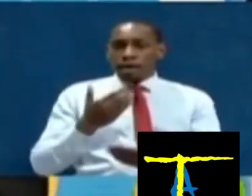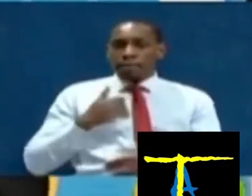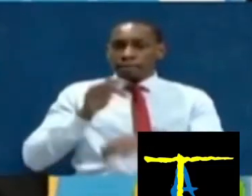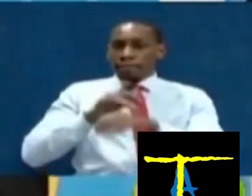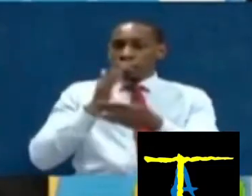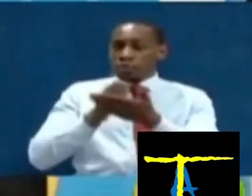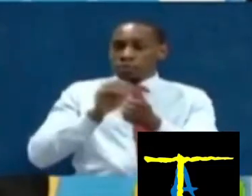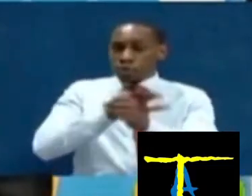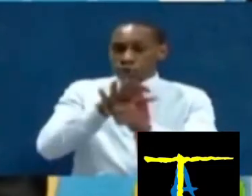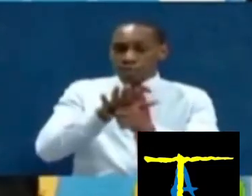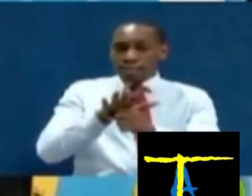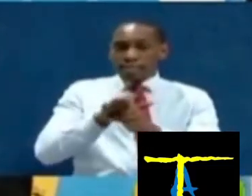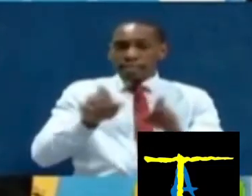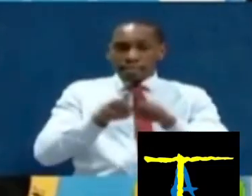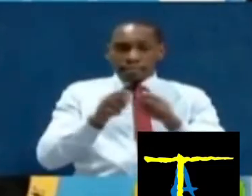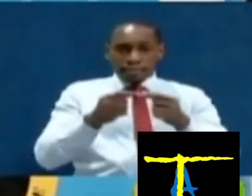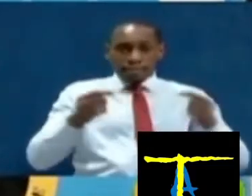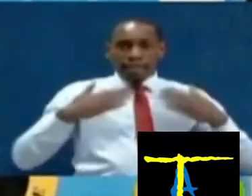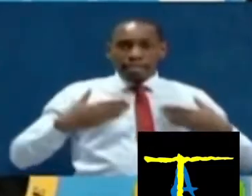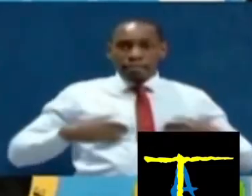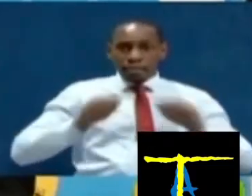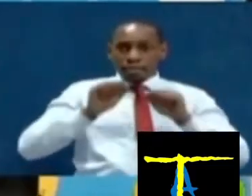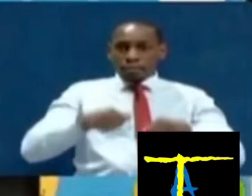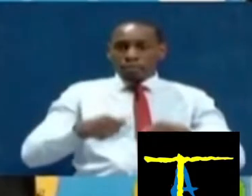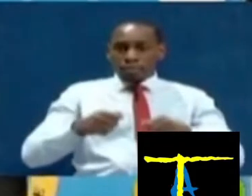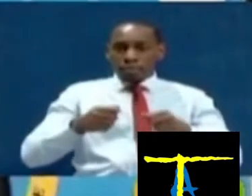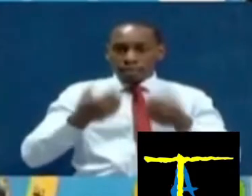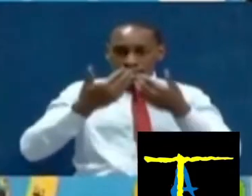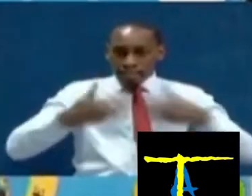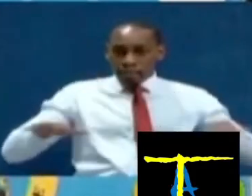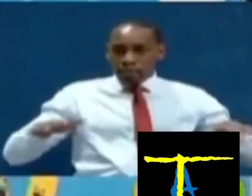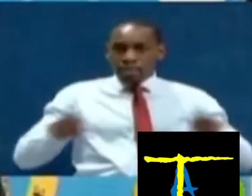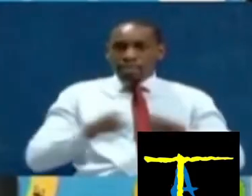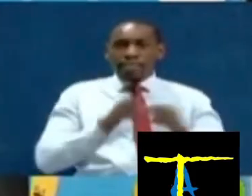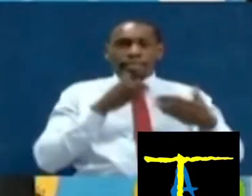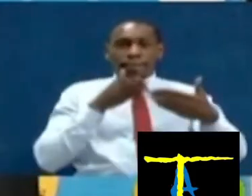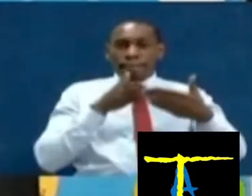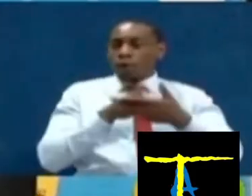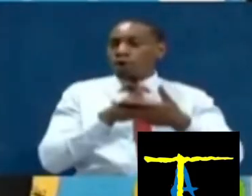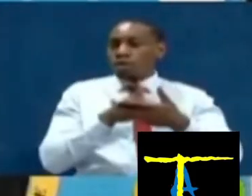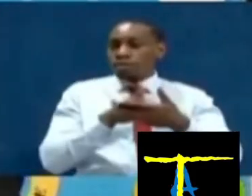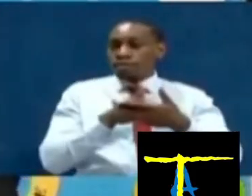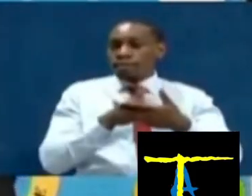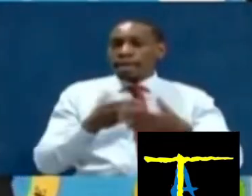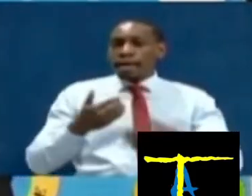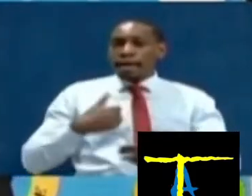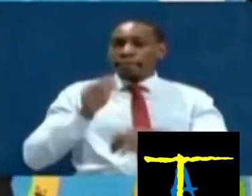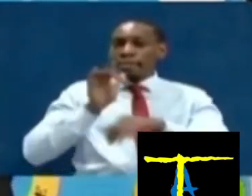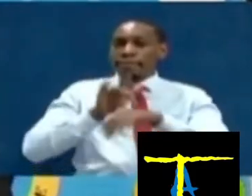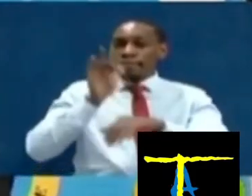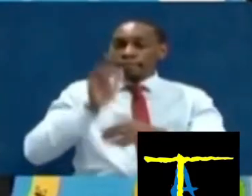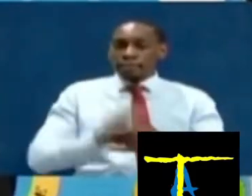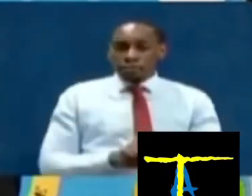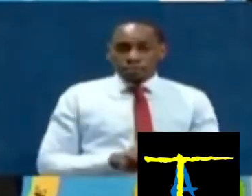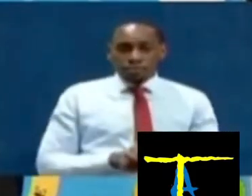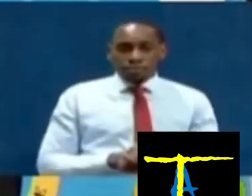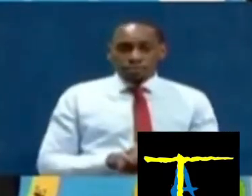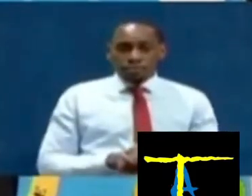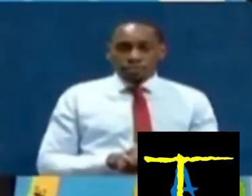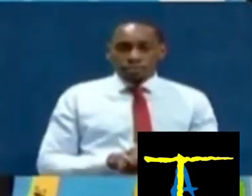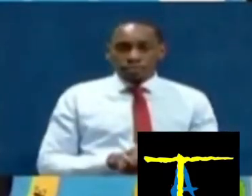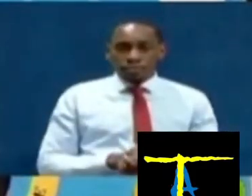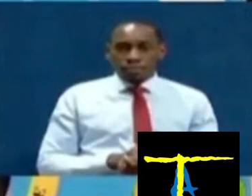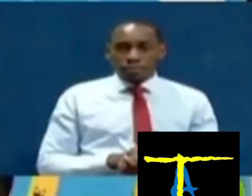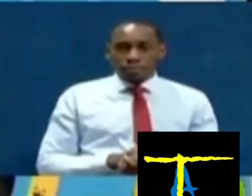coronavirus, then the antibodies will be able to neutralize it and prevent you from getting infection.